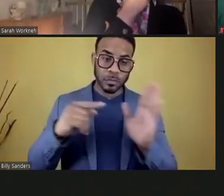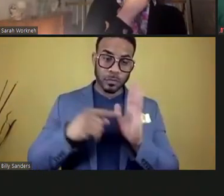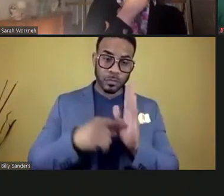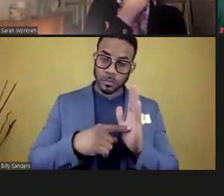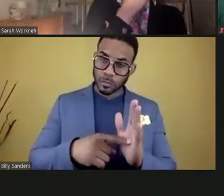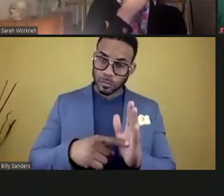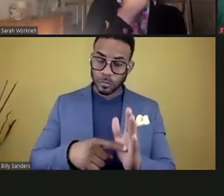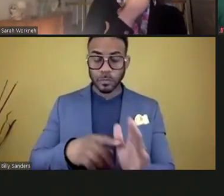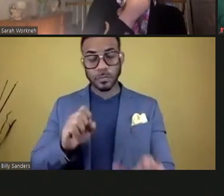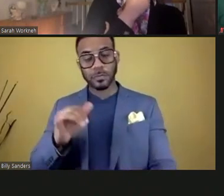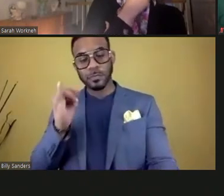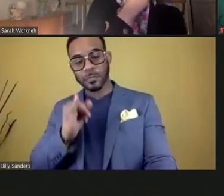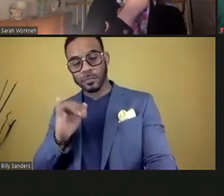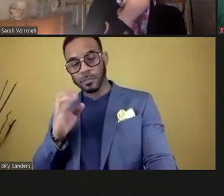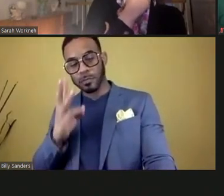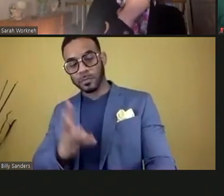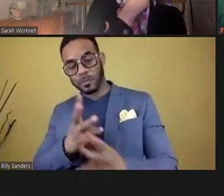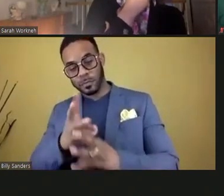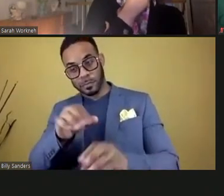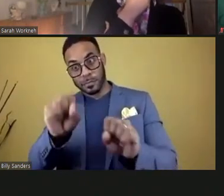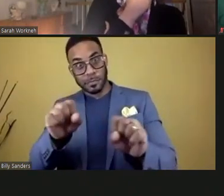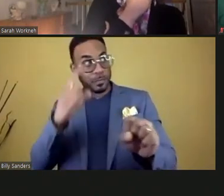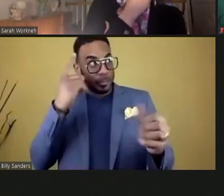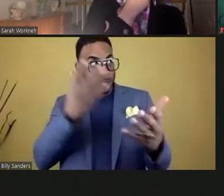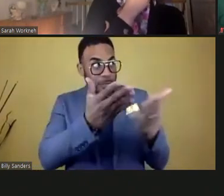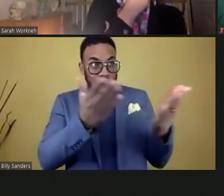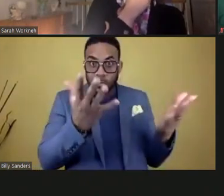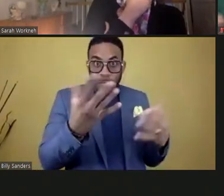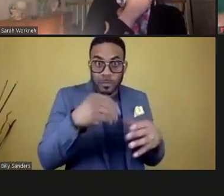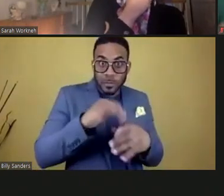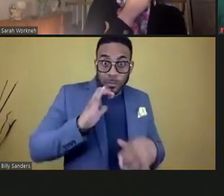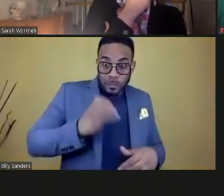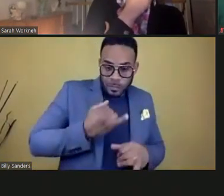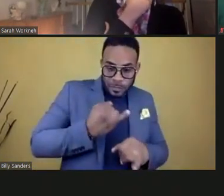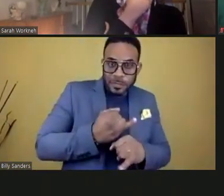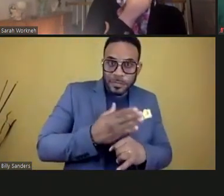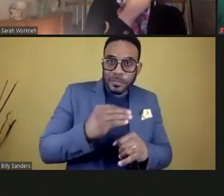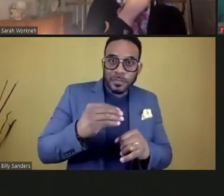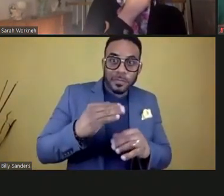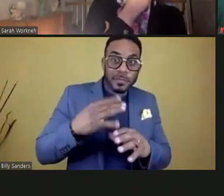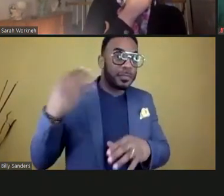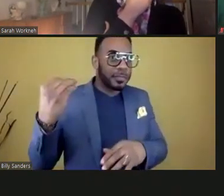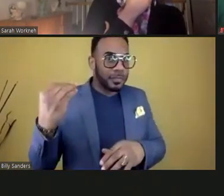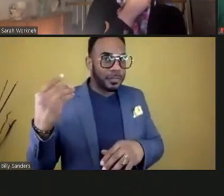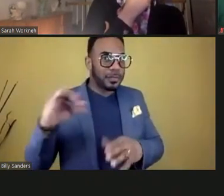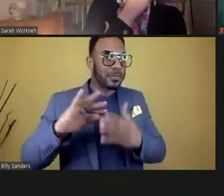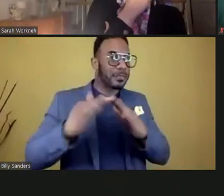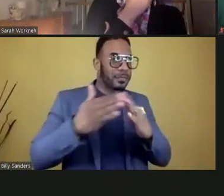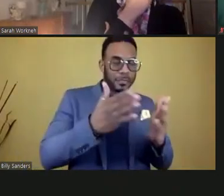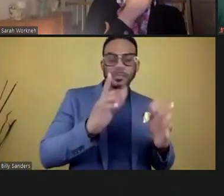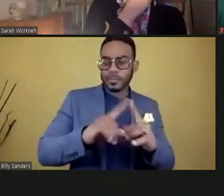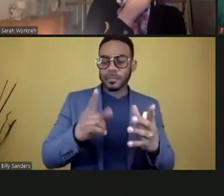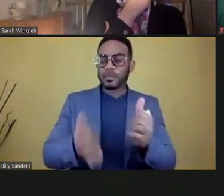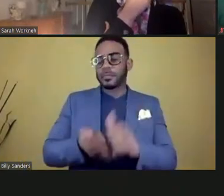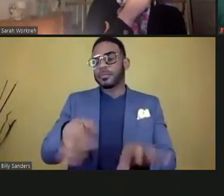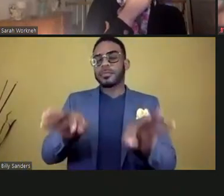representation of the art world possible for those within our institution and outside of it and the community. But most importantly, that